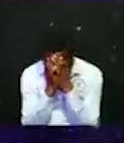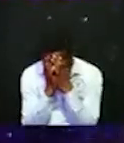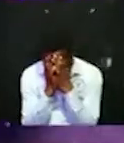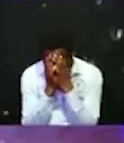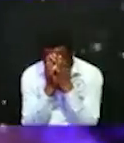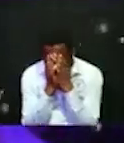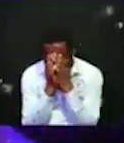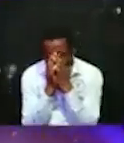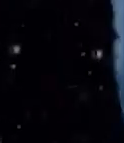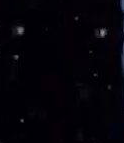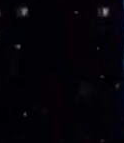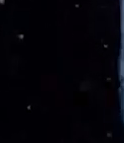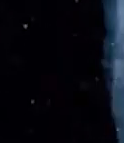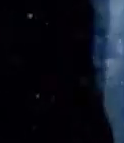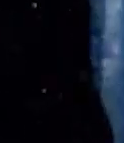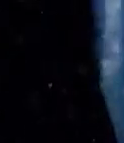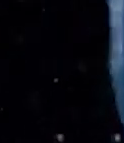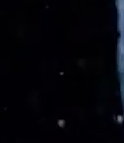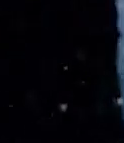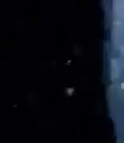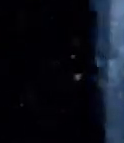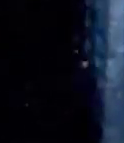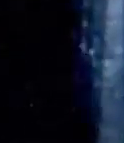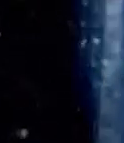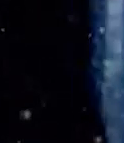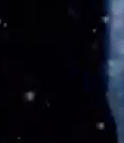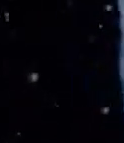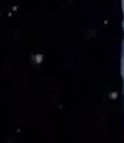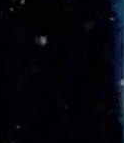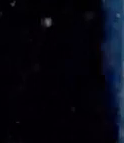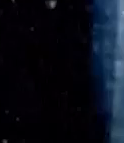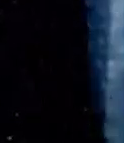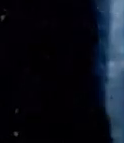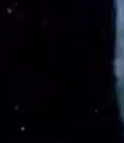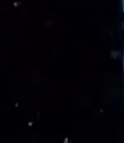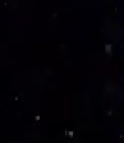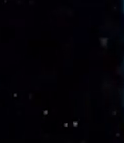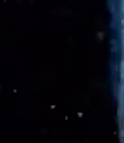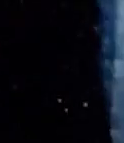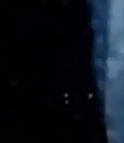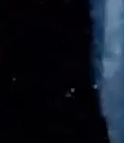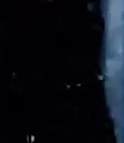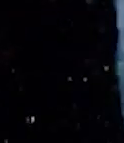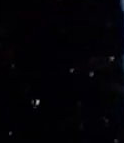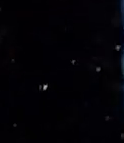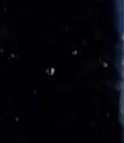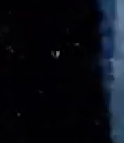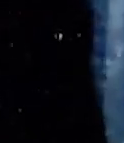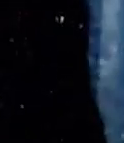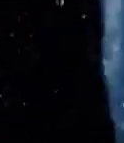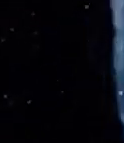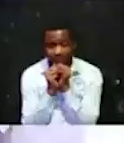God, in the name of Jesus, that we will receive the grace to discipline our souls, in the name of Jesus,